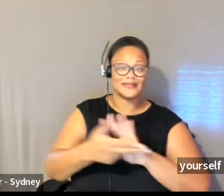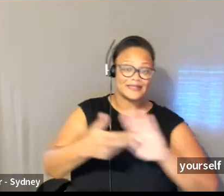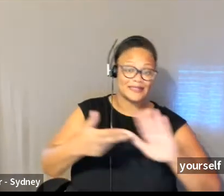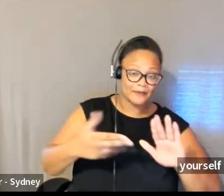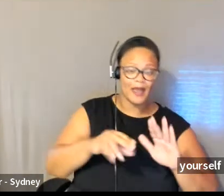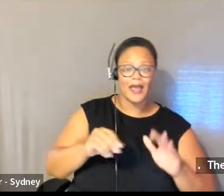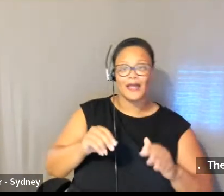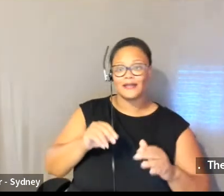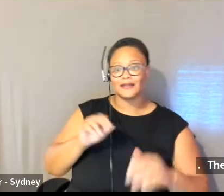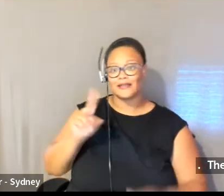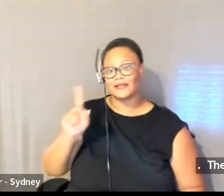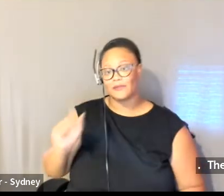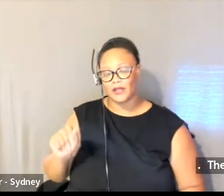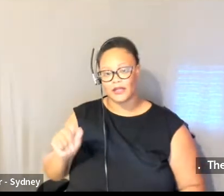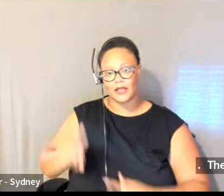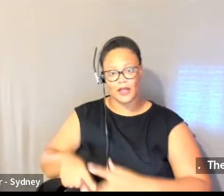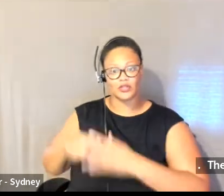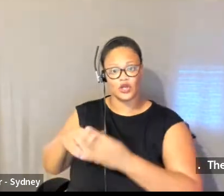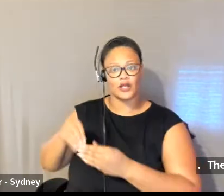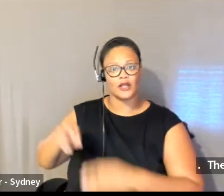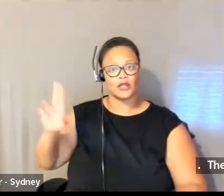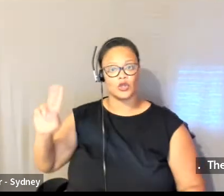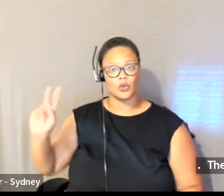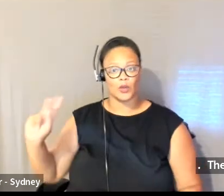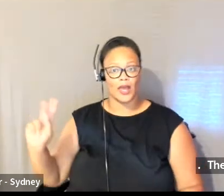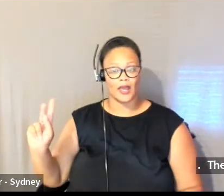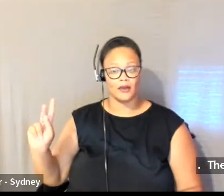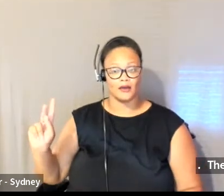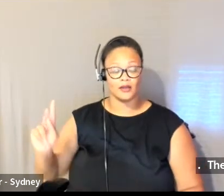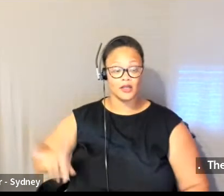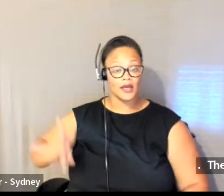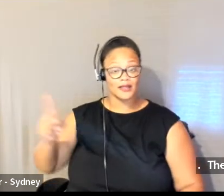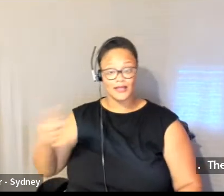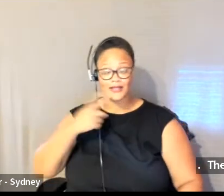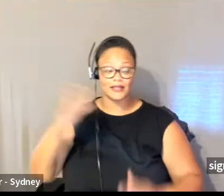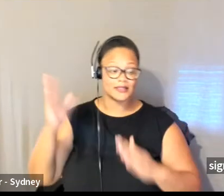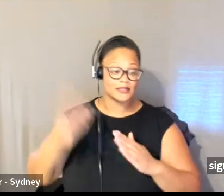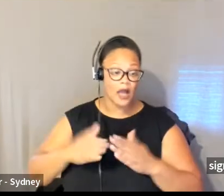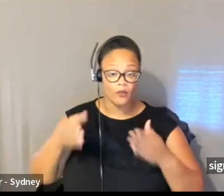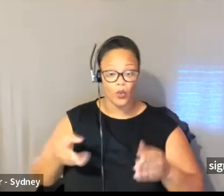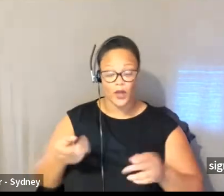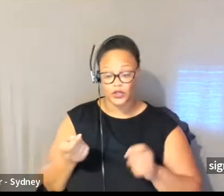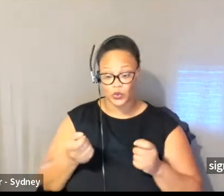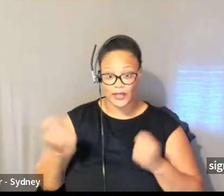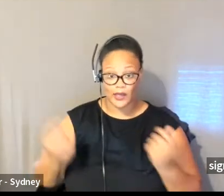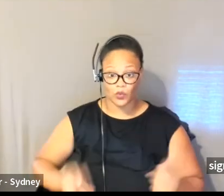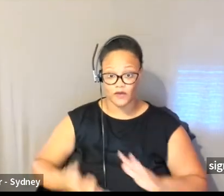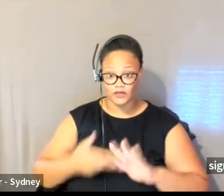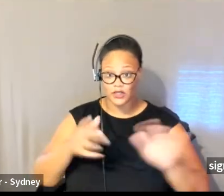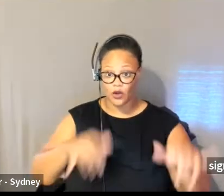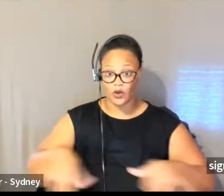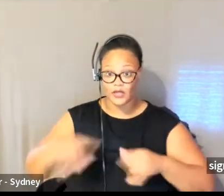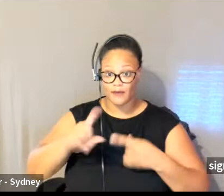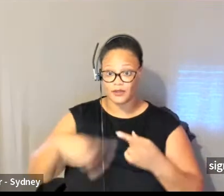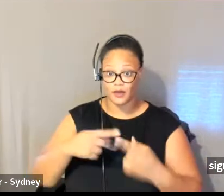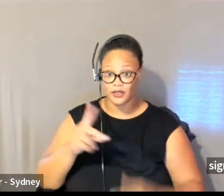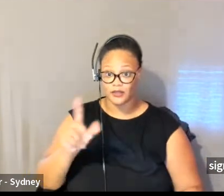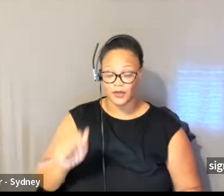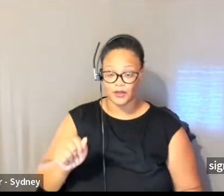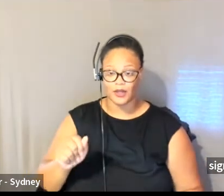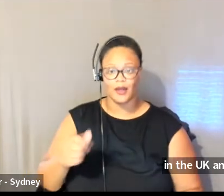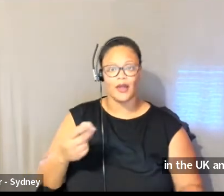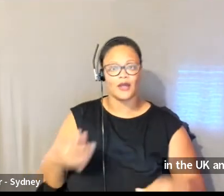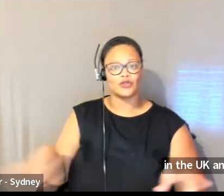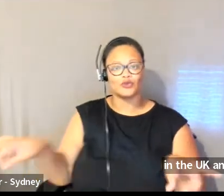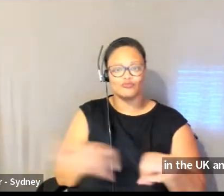the UK. And they said, do you know what the number one way to get rid of stigma and stereotypes about people with disabilities is? To spend time with a person